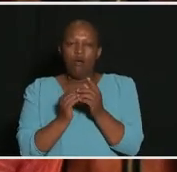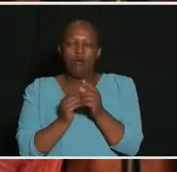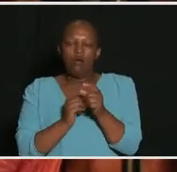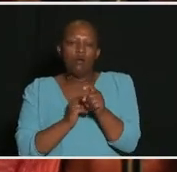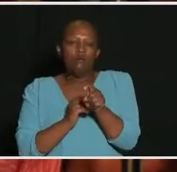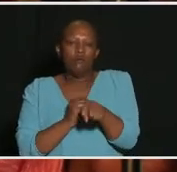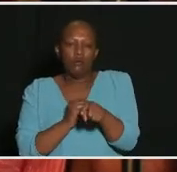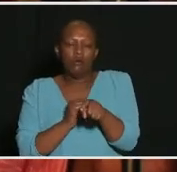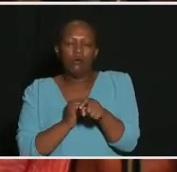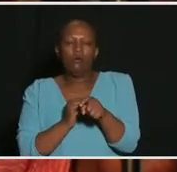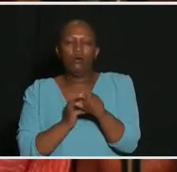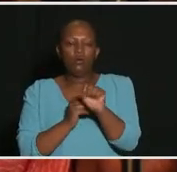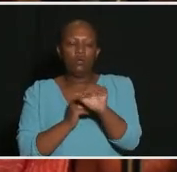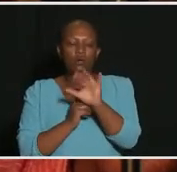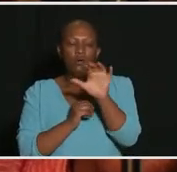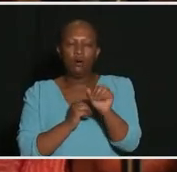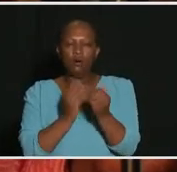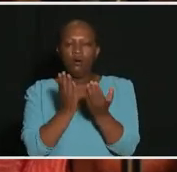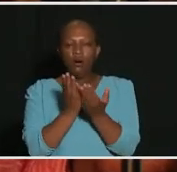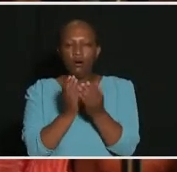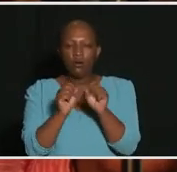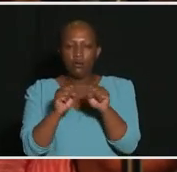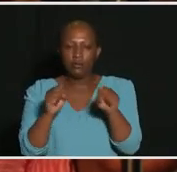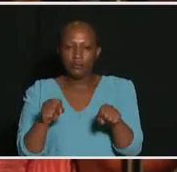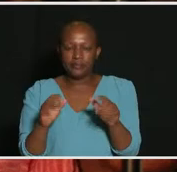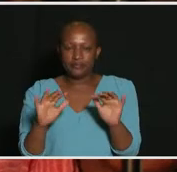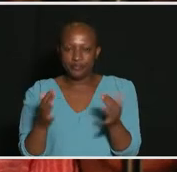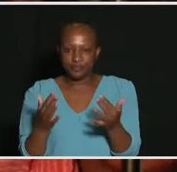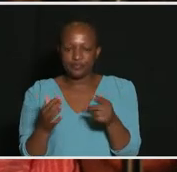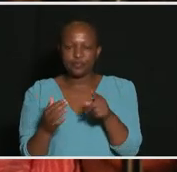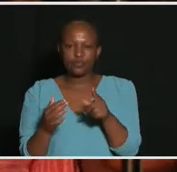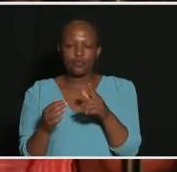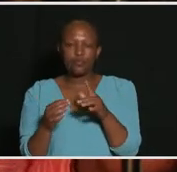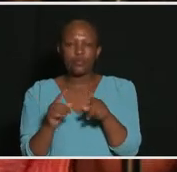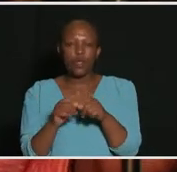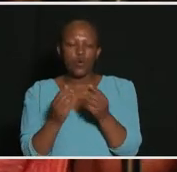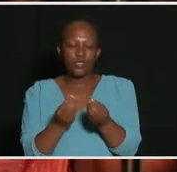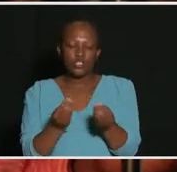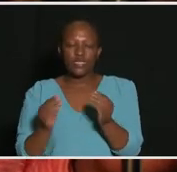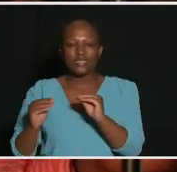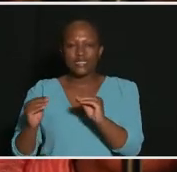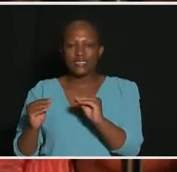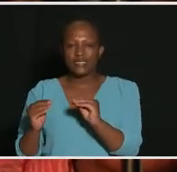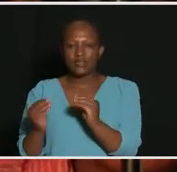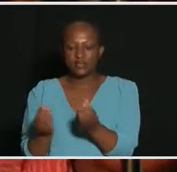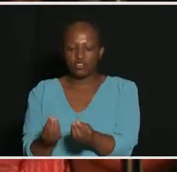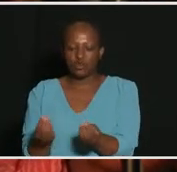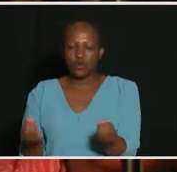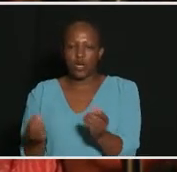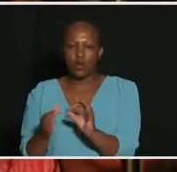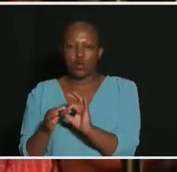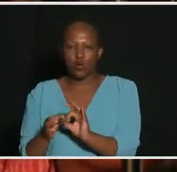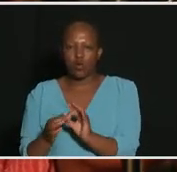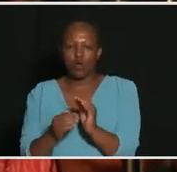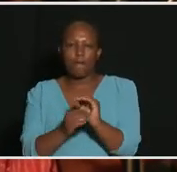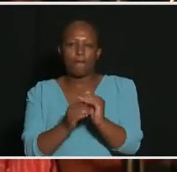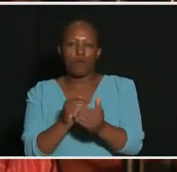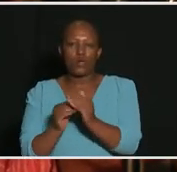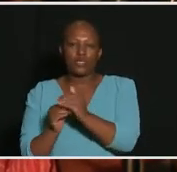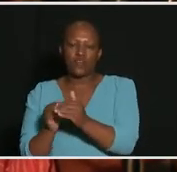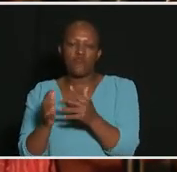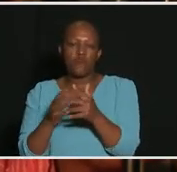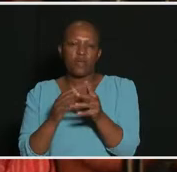to attend South African schooling system in this way righteous parents teaching their children at home will be protected from the wrong